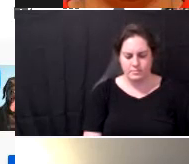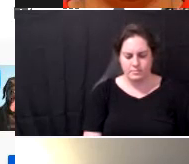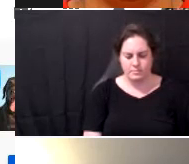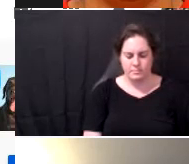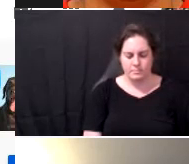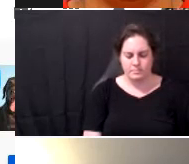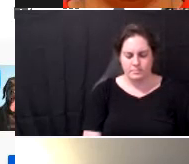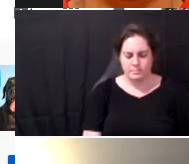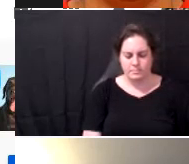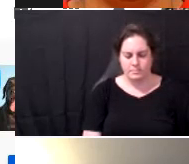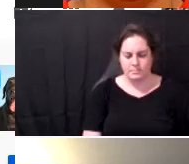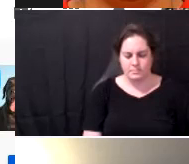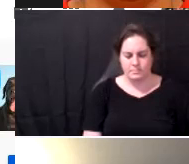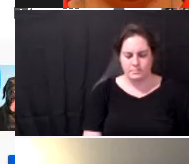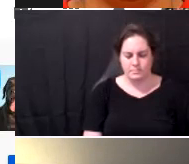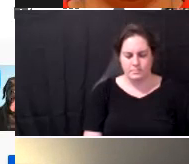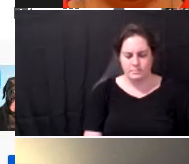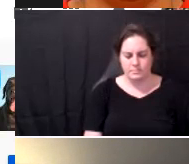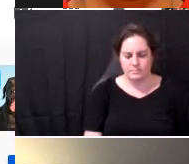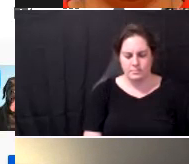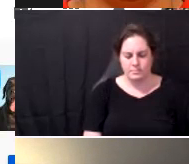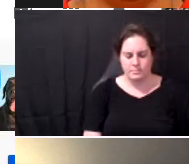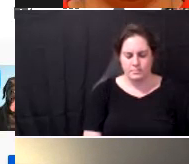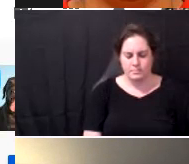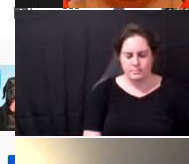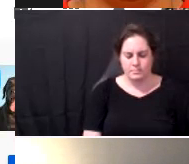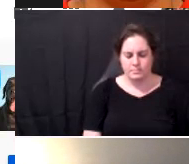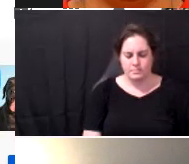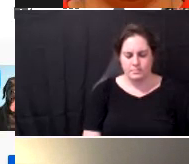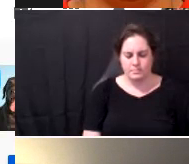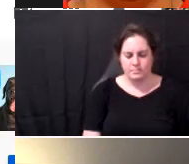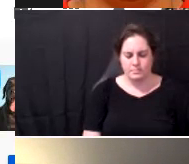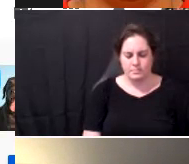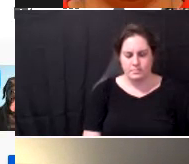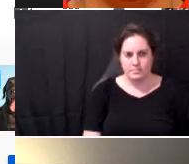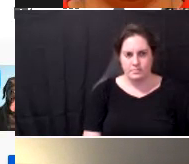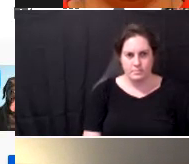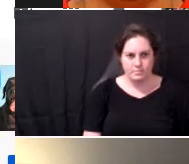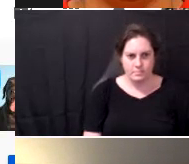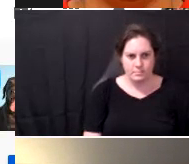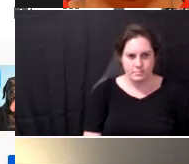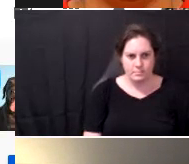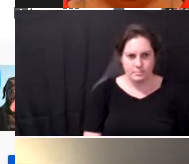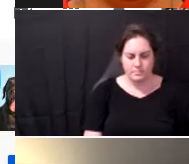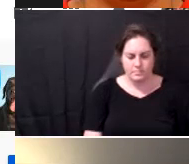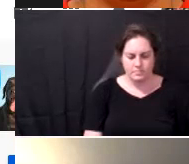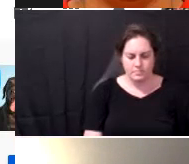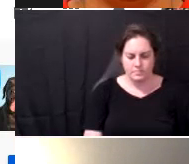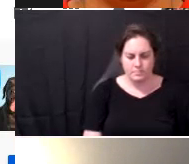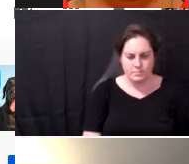area between the line and the time axis. Okay, they really like to test that one.